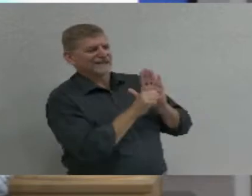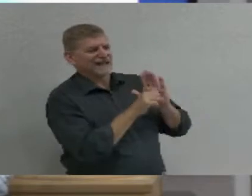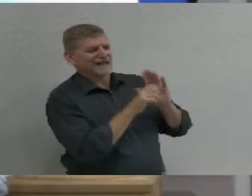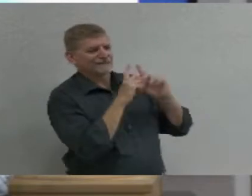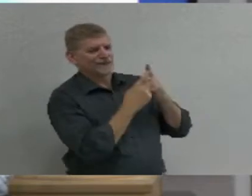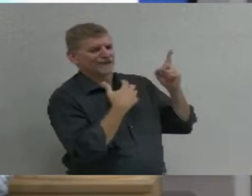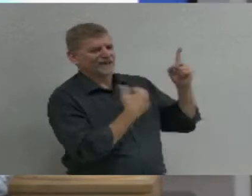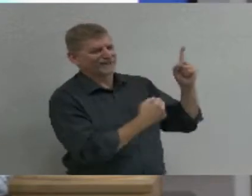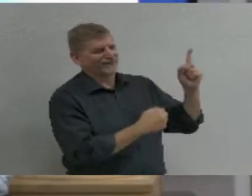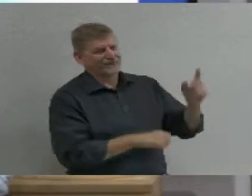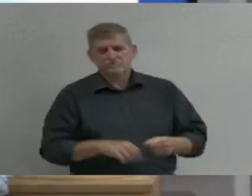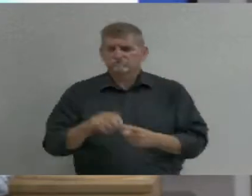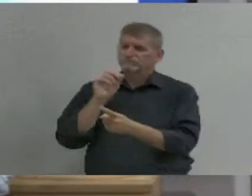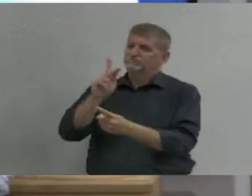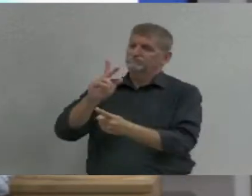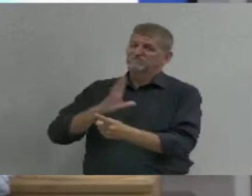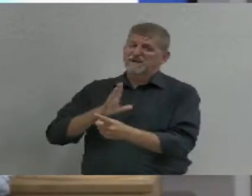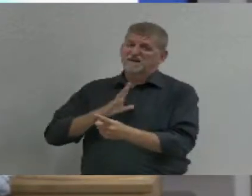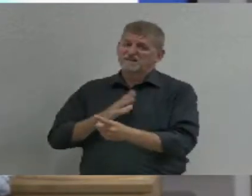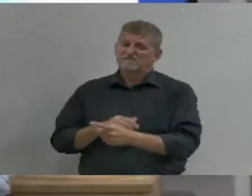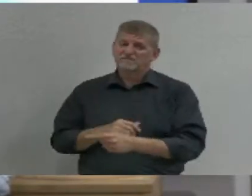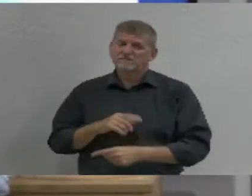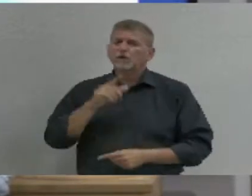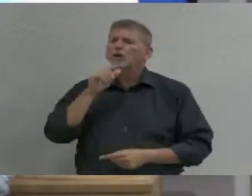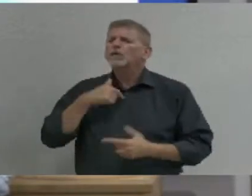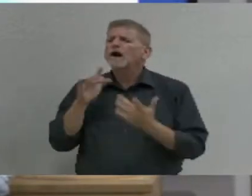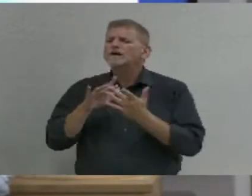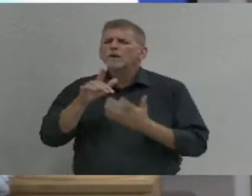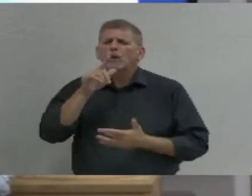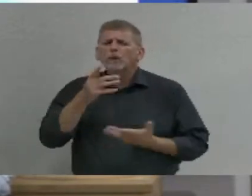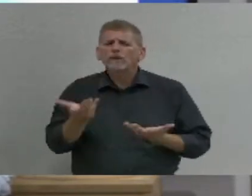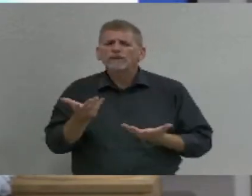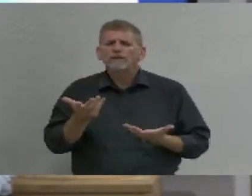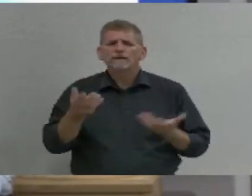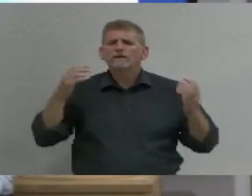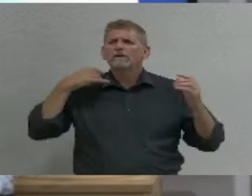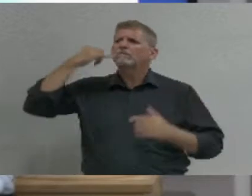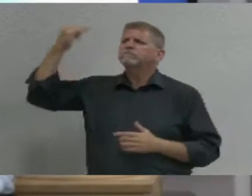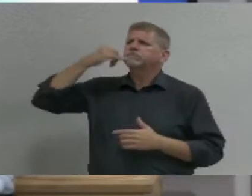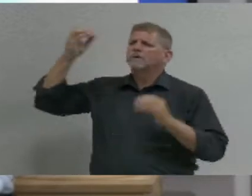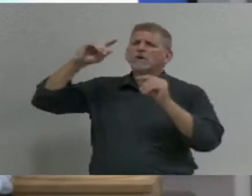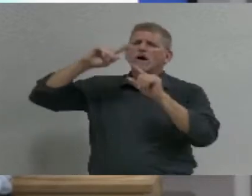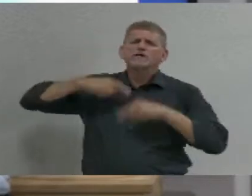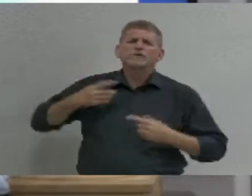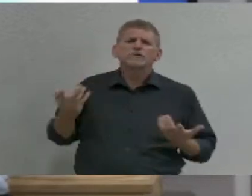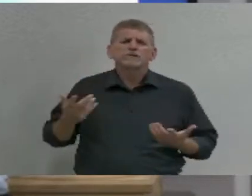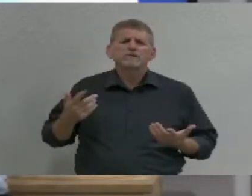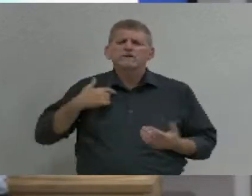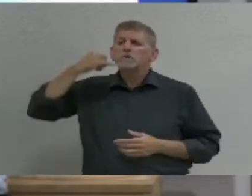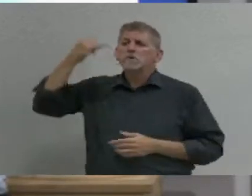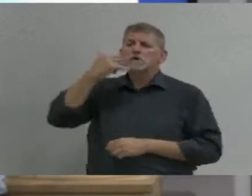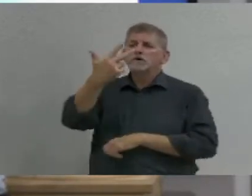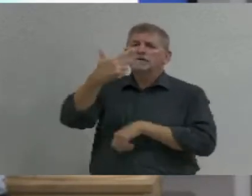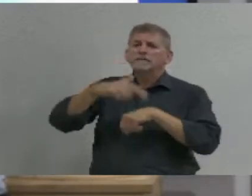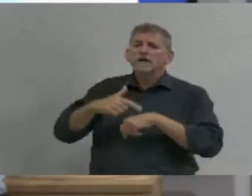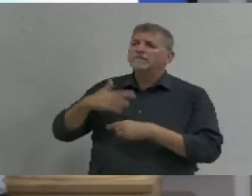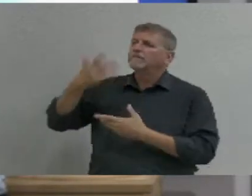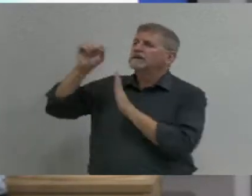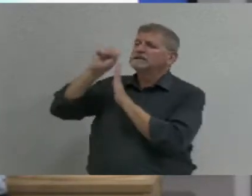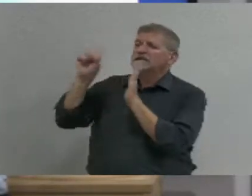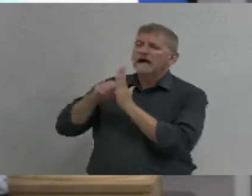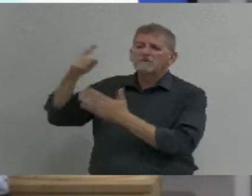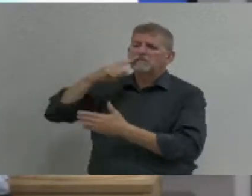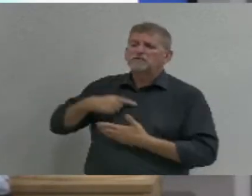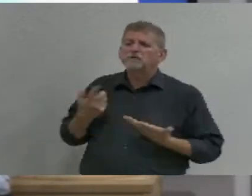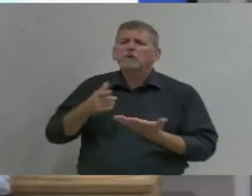contact that will return a phone call or an email? I've called 3 people there Some have been suggested. None of them want